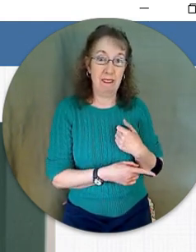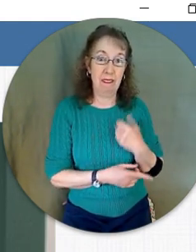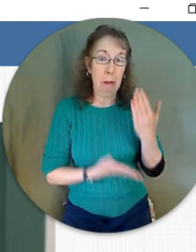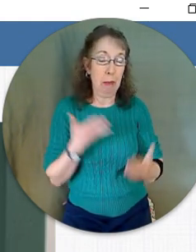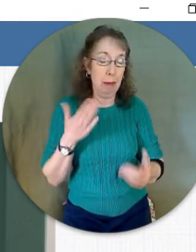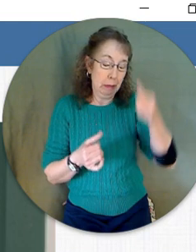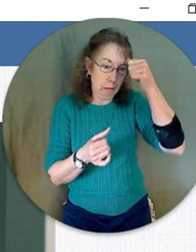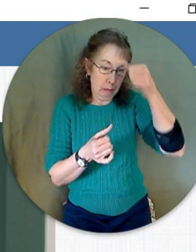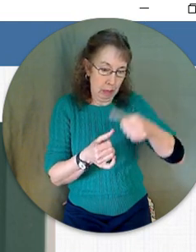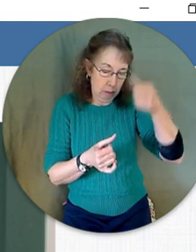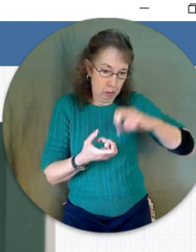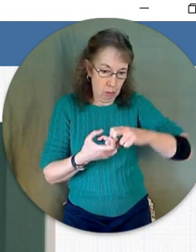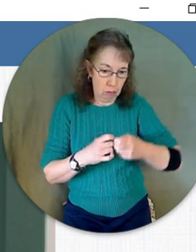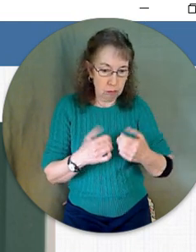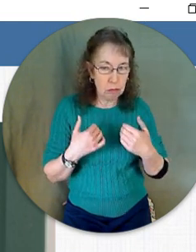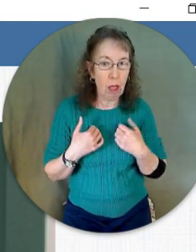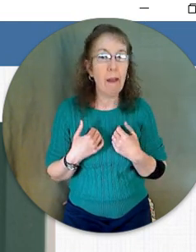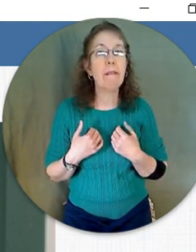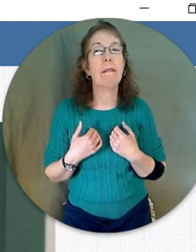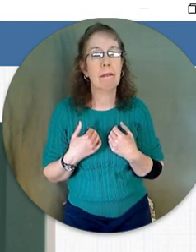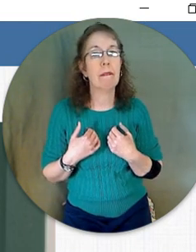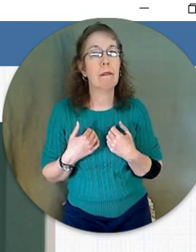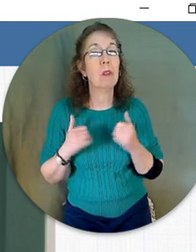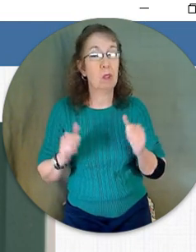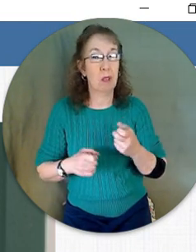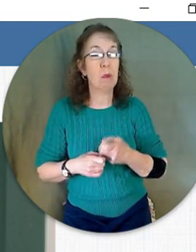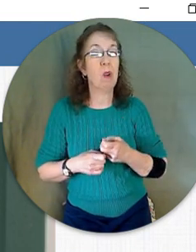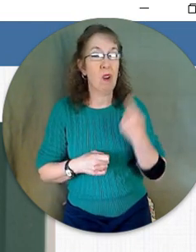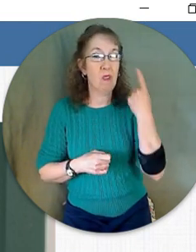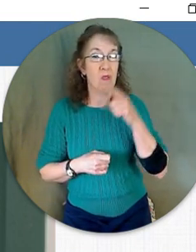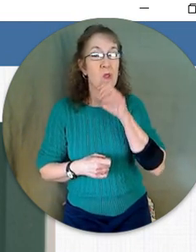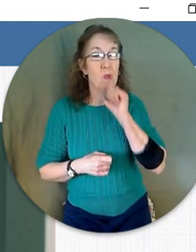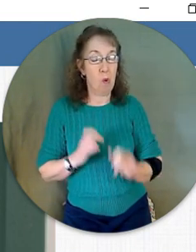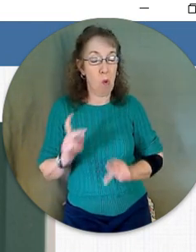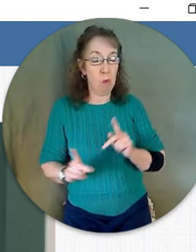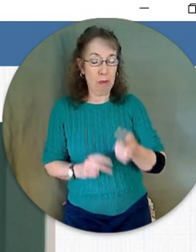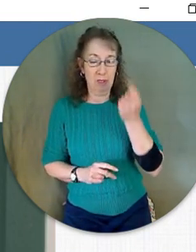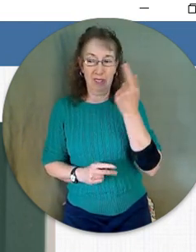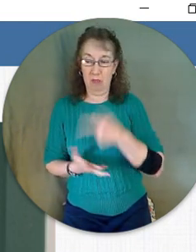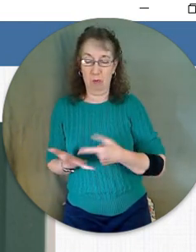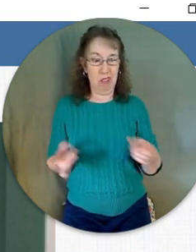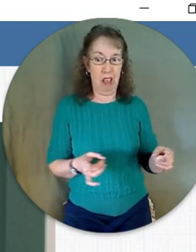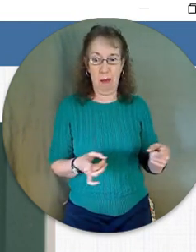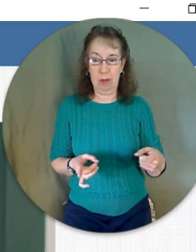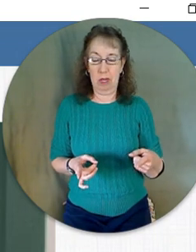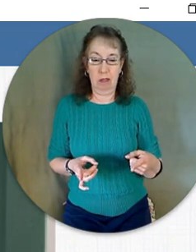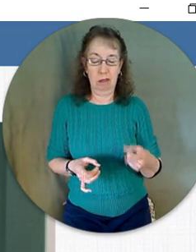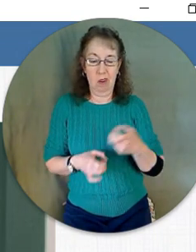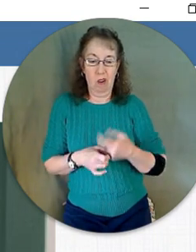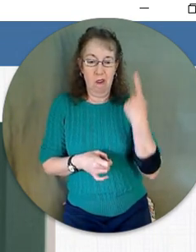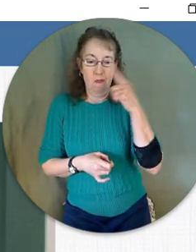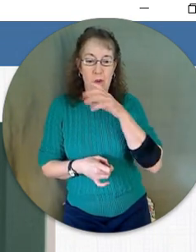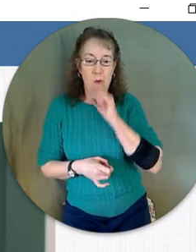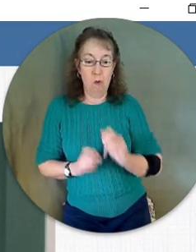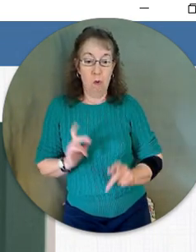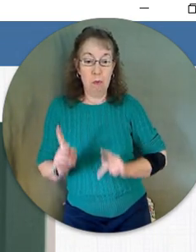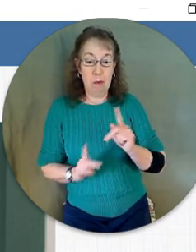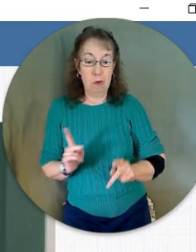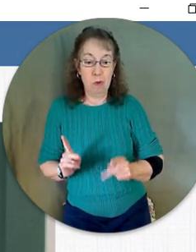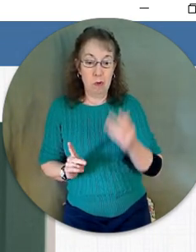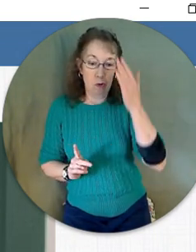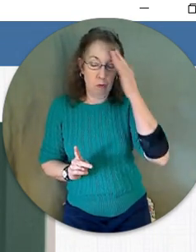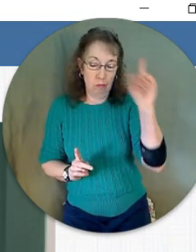memory issues. And so it can be difficult for them to understand this situation, difficult for them to know where to